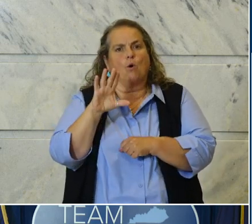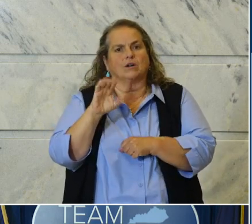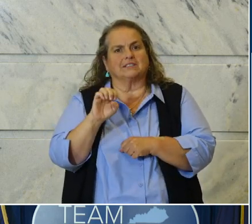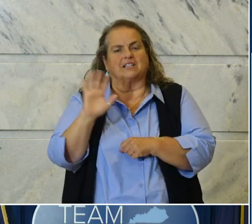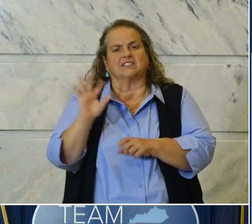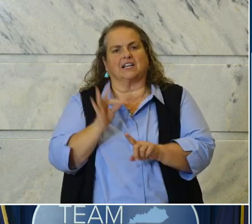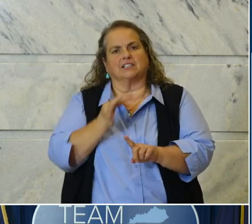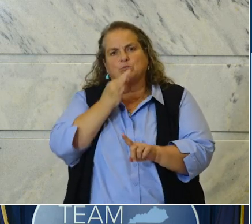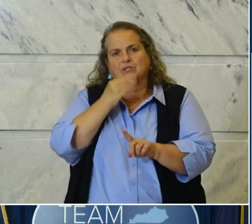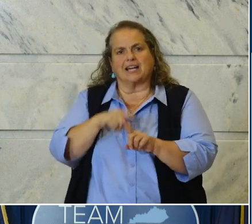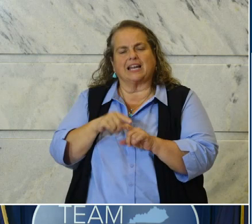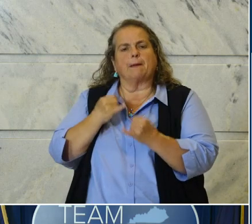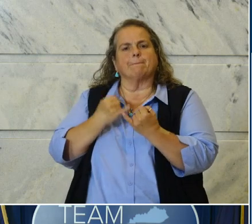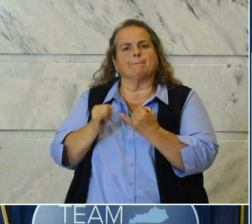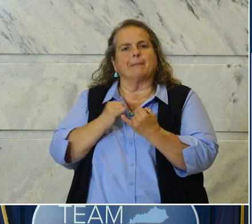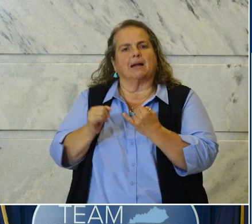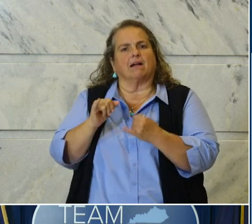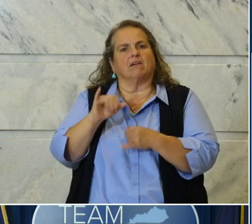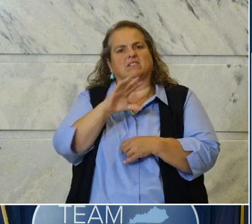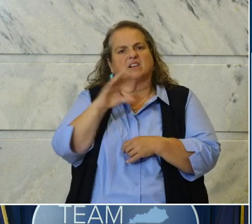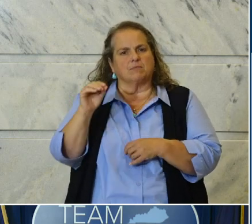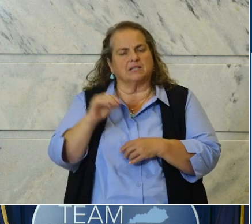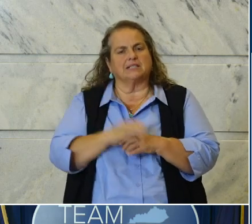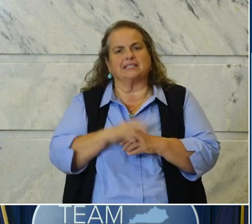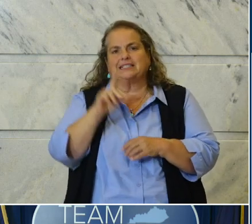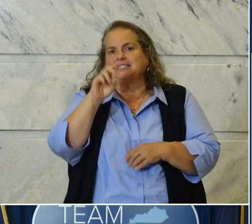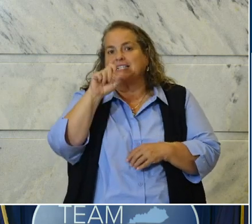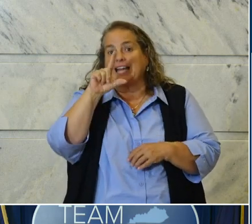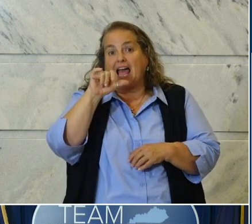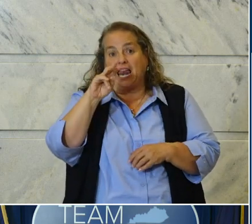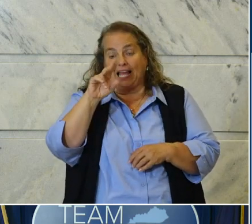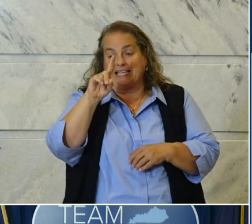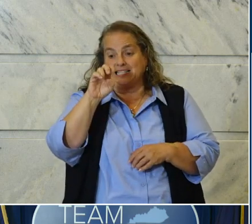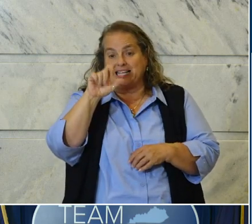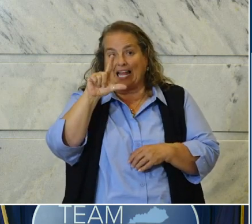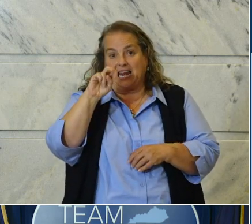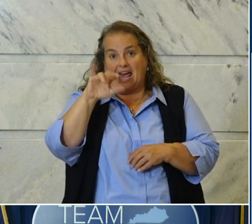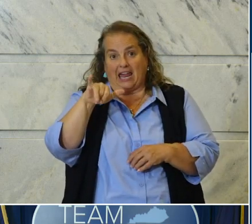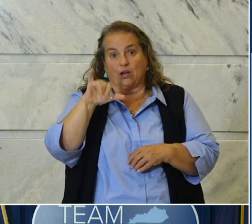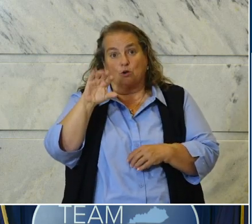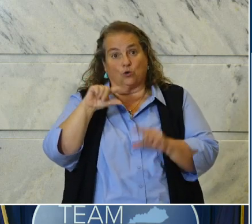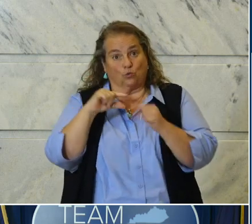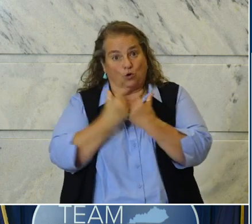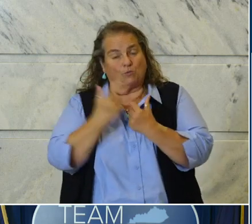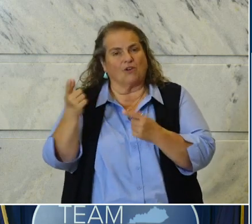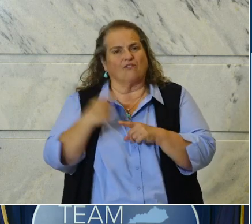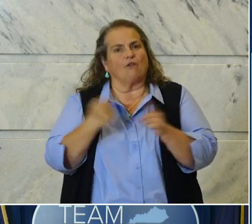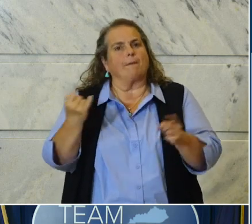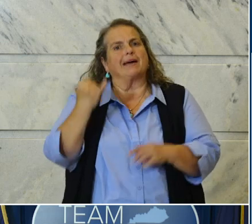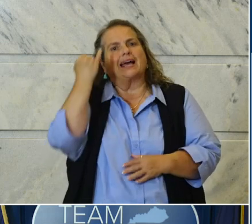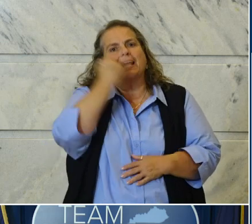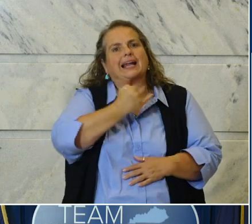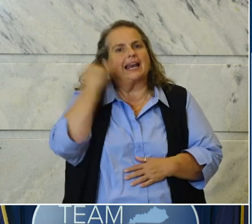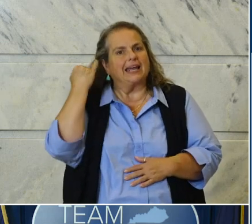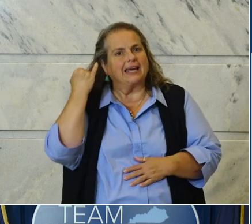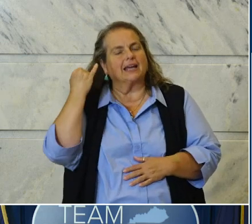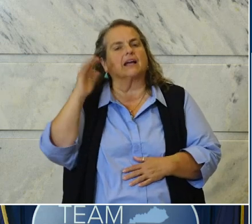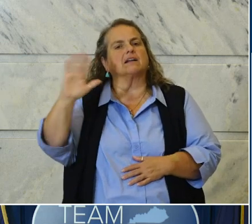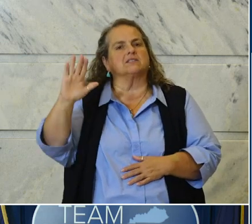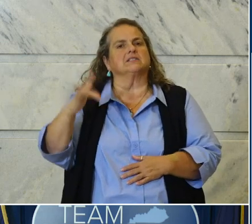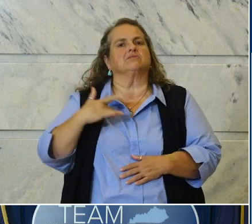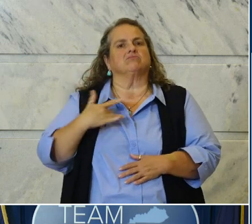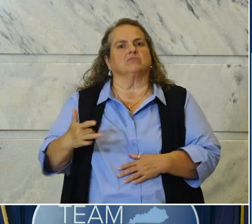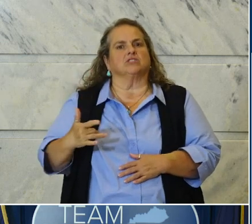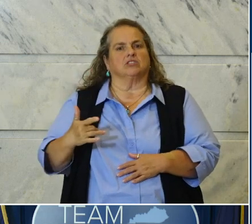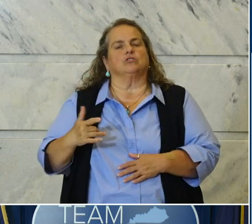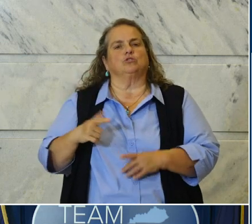industry. Dinelli Group is based in Italy and operates multiple facilities globally, employing more than 10,000 people. We're